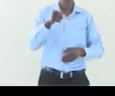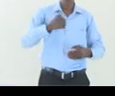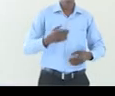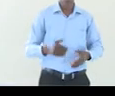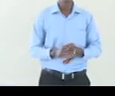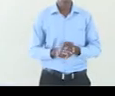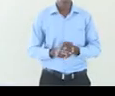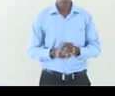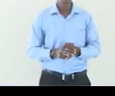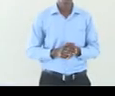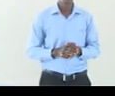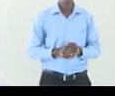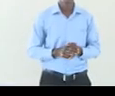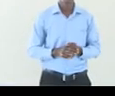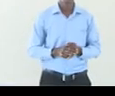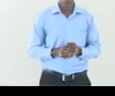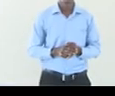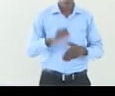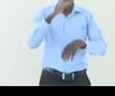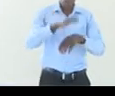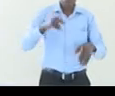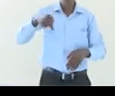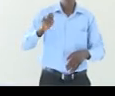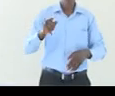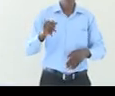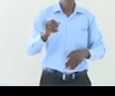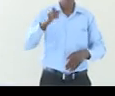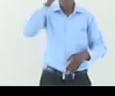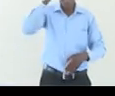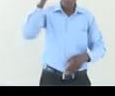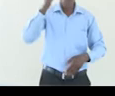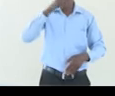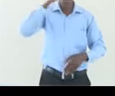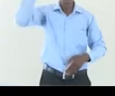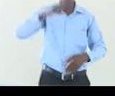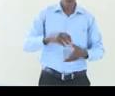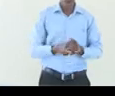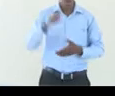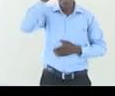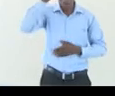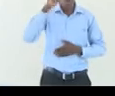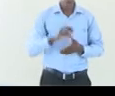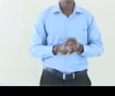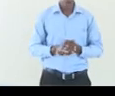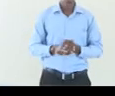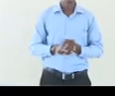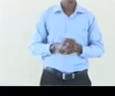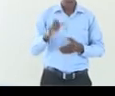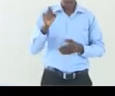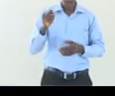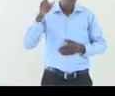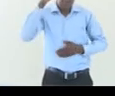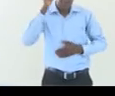That was harsh, isn't it? He called Peter Satan. That was harsh.